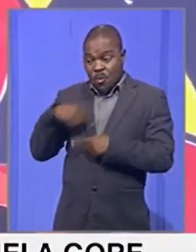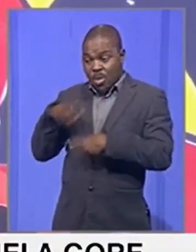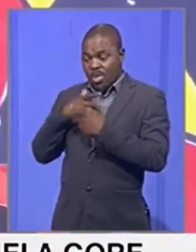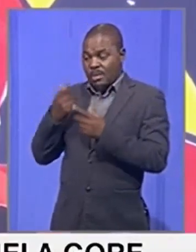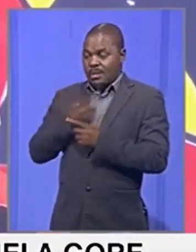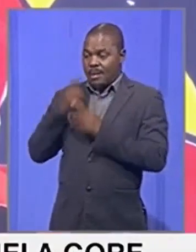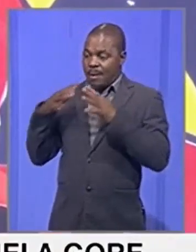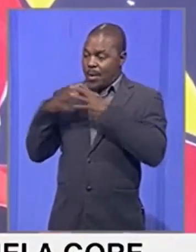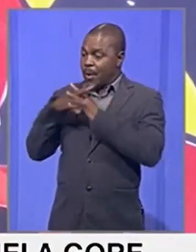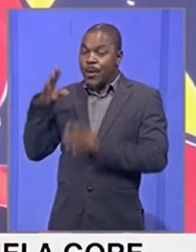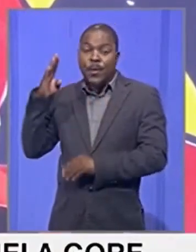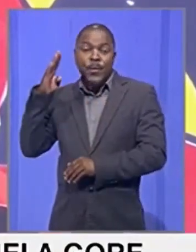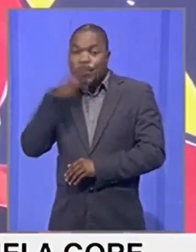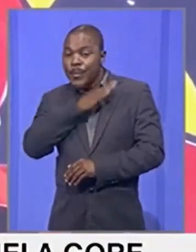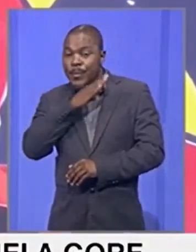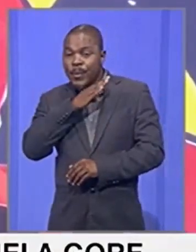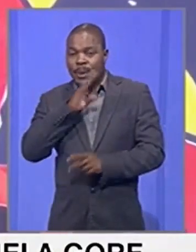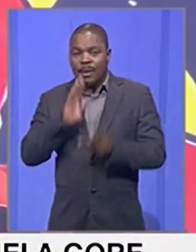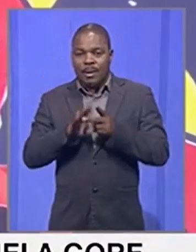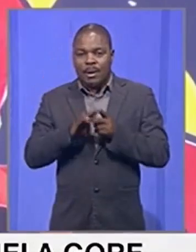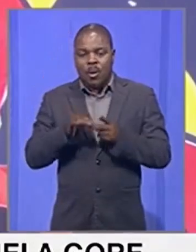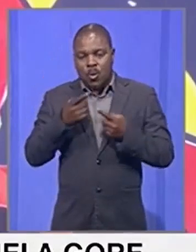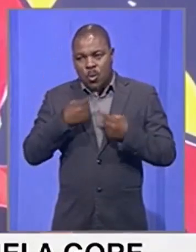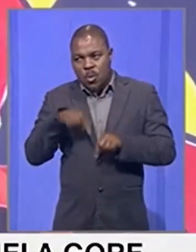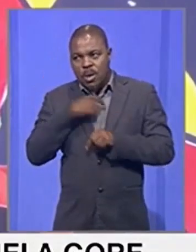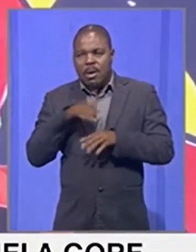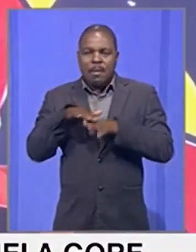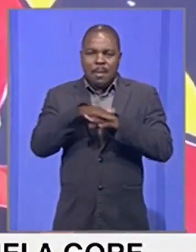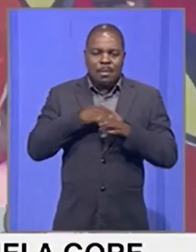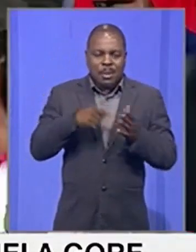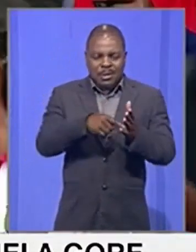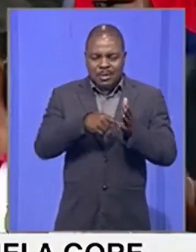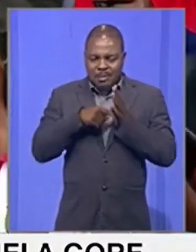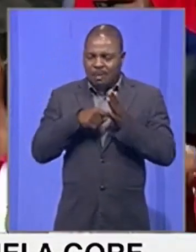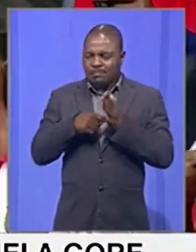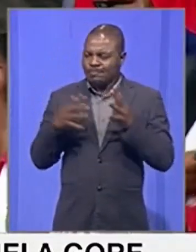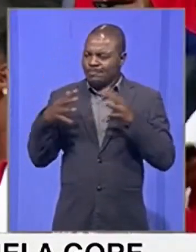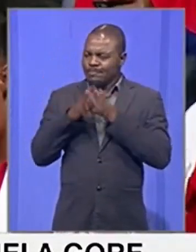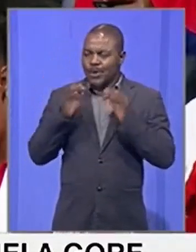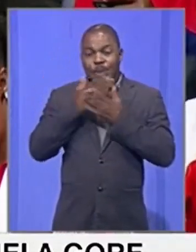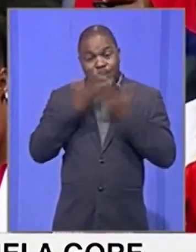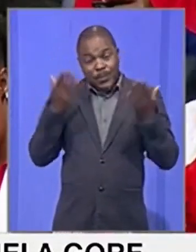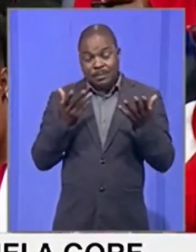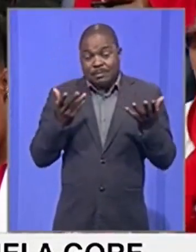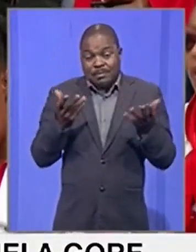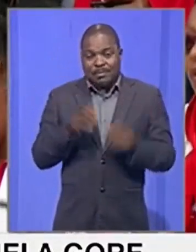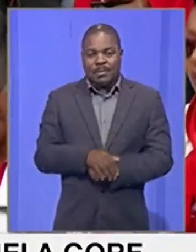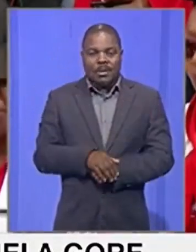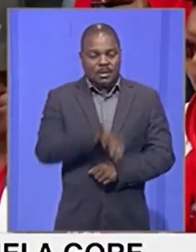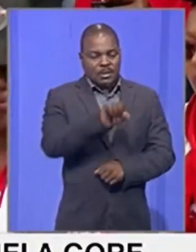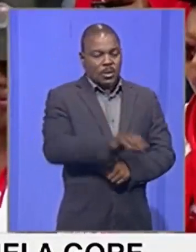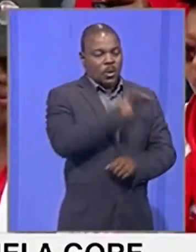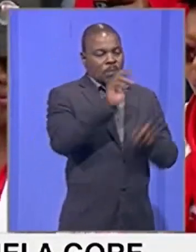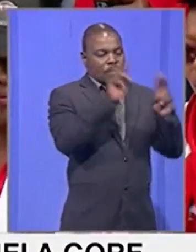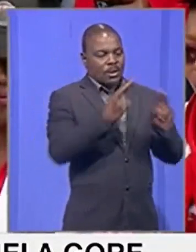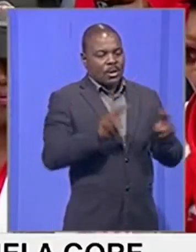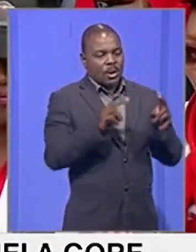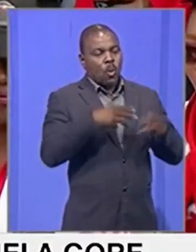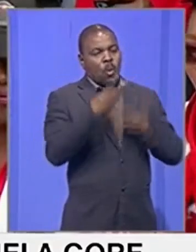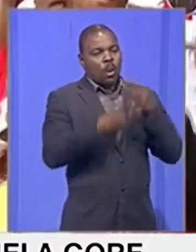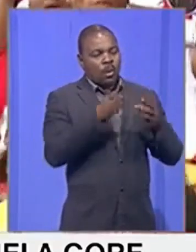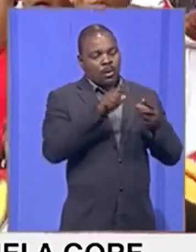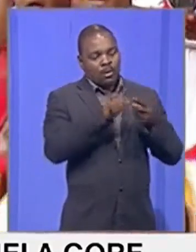motse wa meletlo ya go keteka letsatsi la badiri mo ngwaga President Sesotho kwetse gore go nne le kitlano. When we